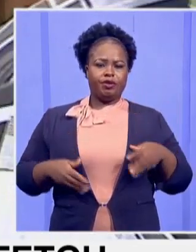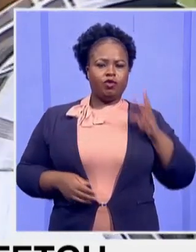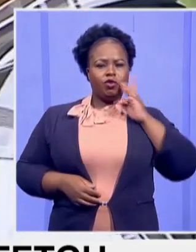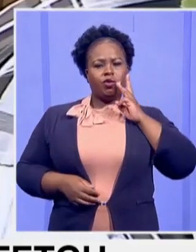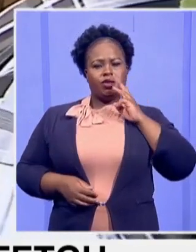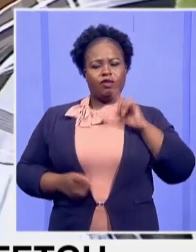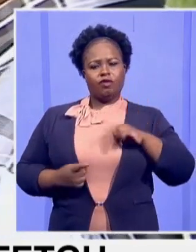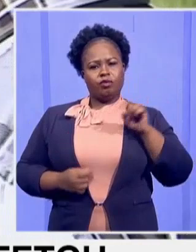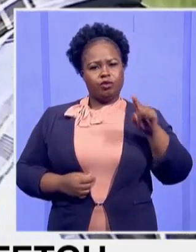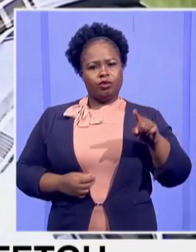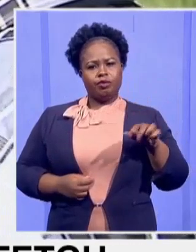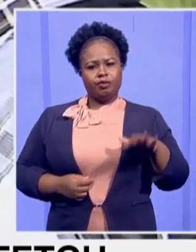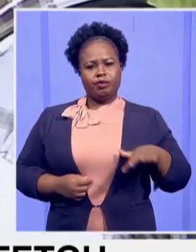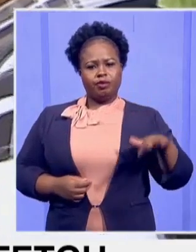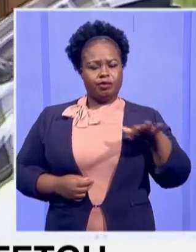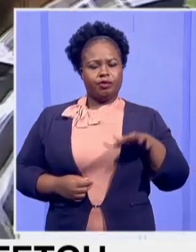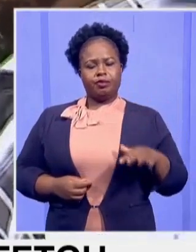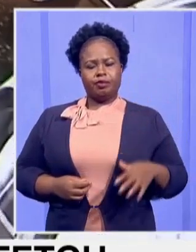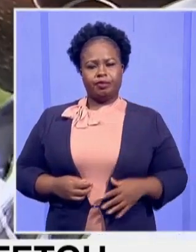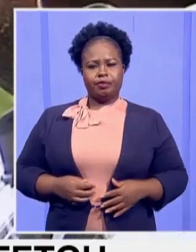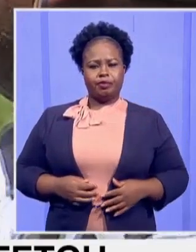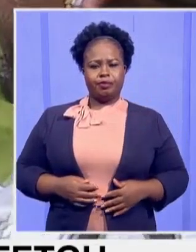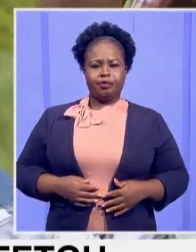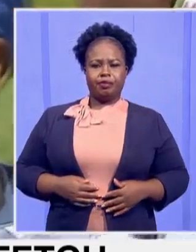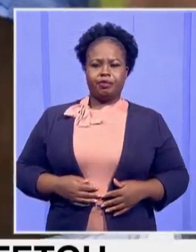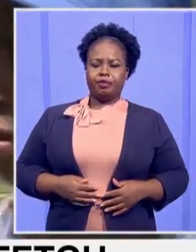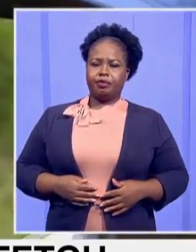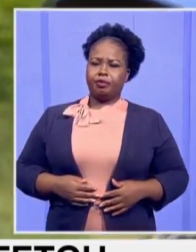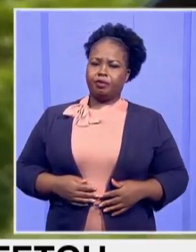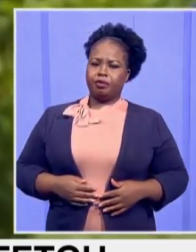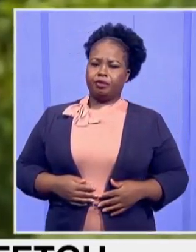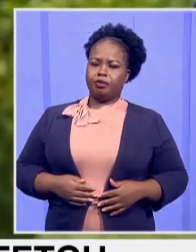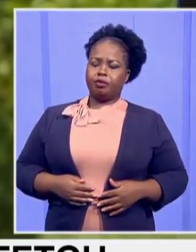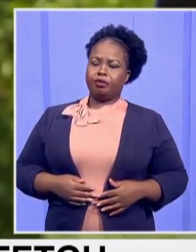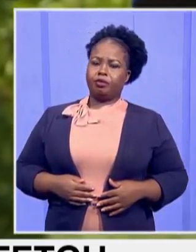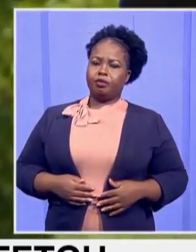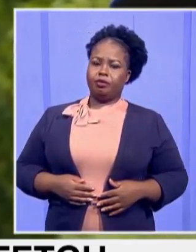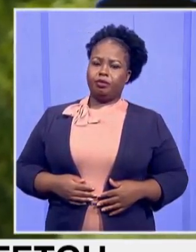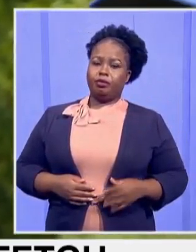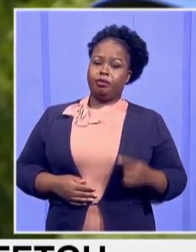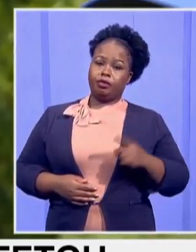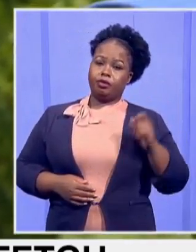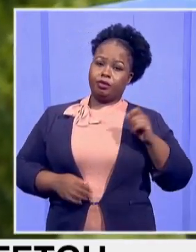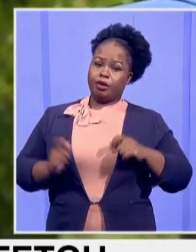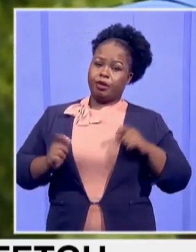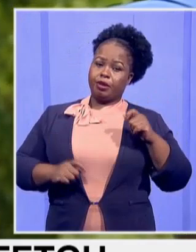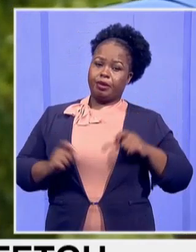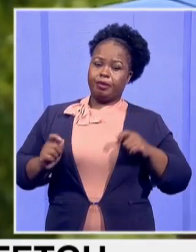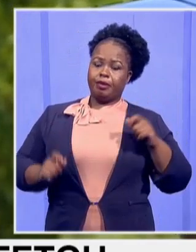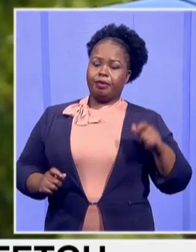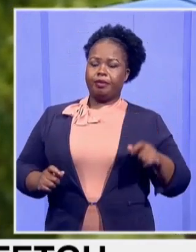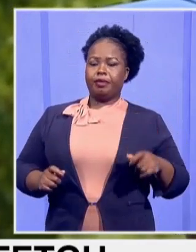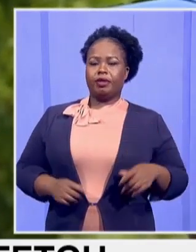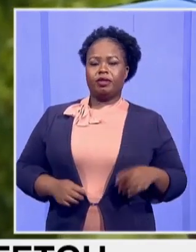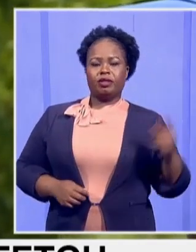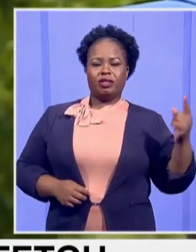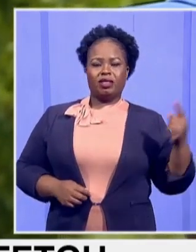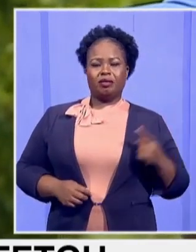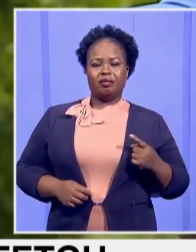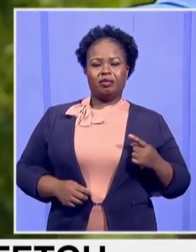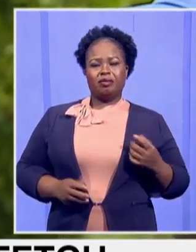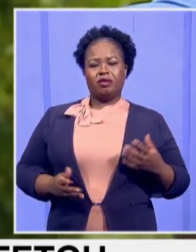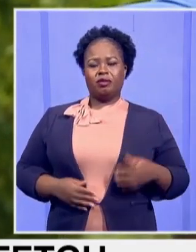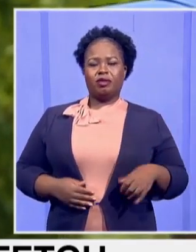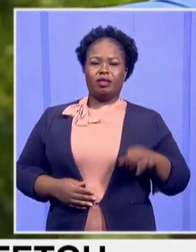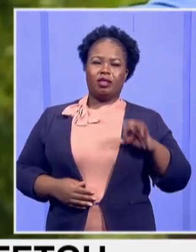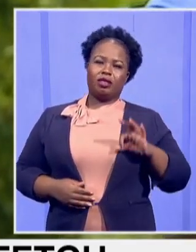from your area or from your yard. Yes, the people comes about 3 and